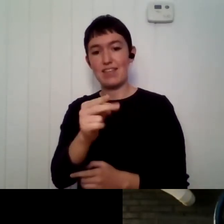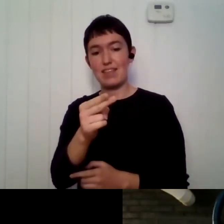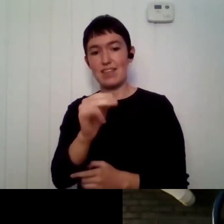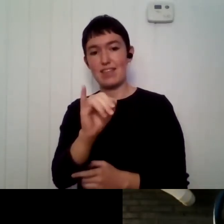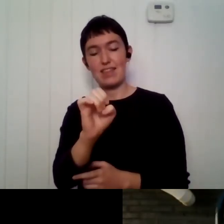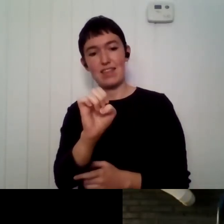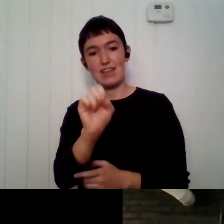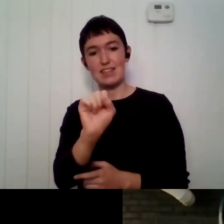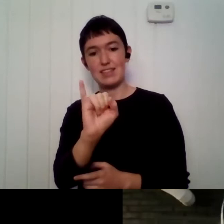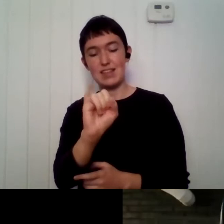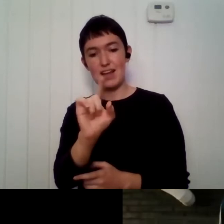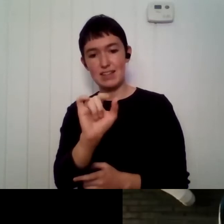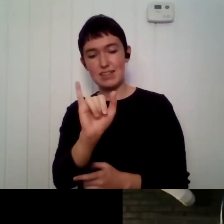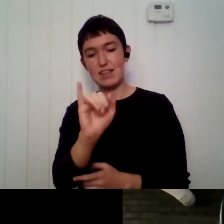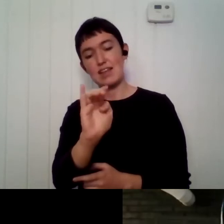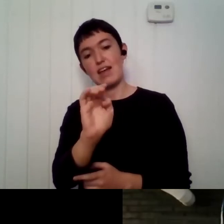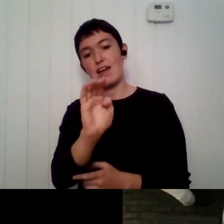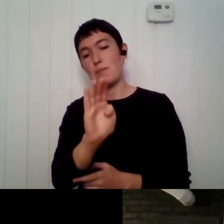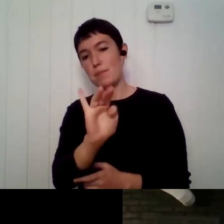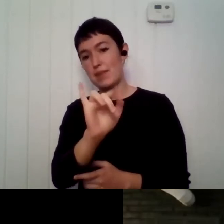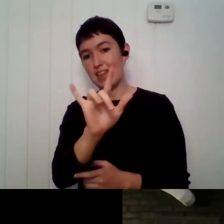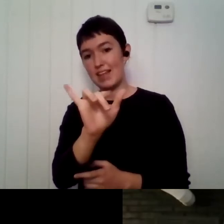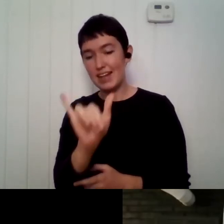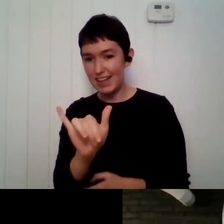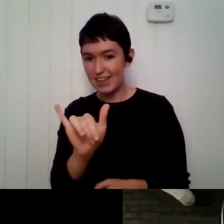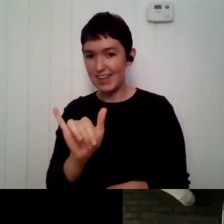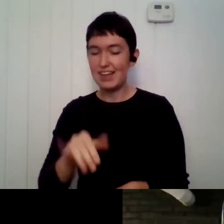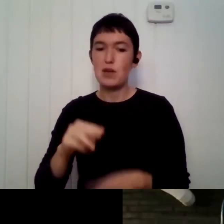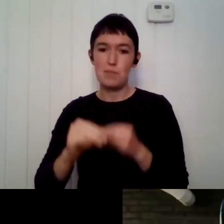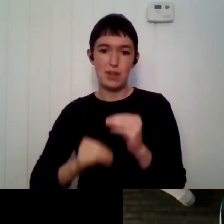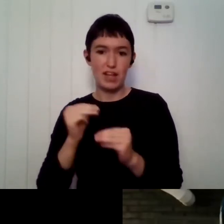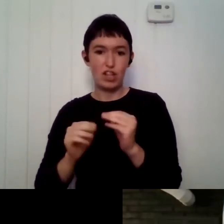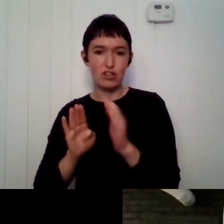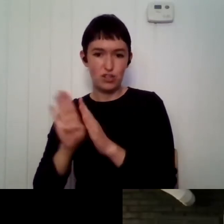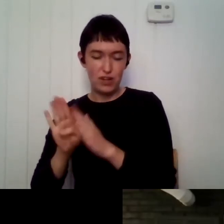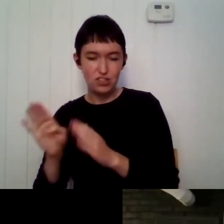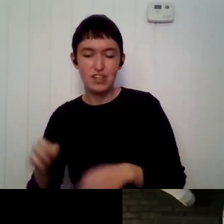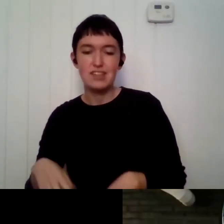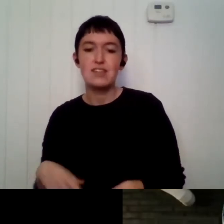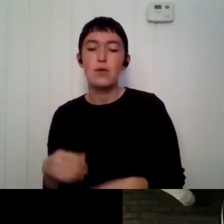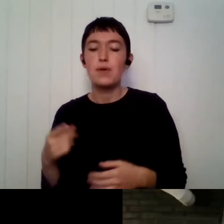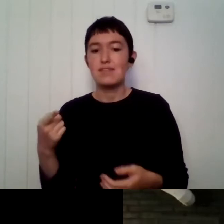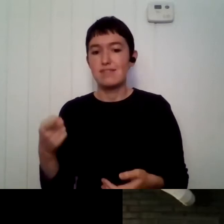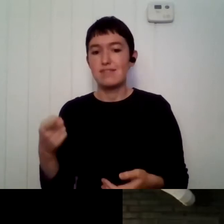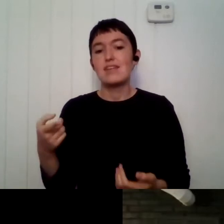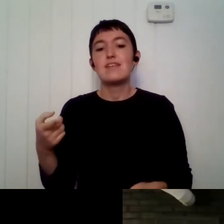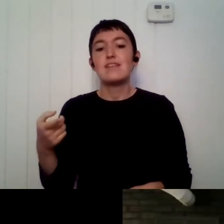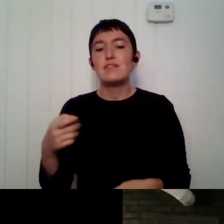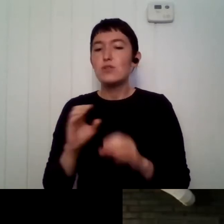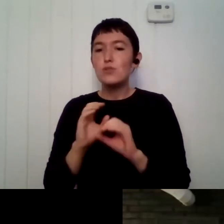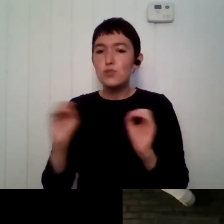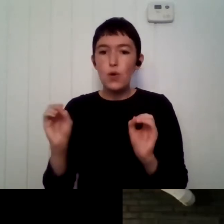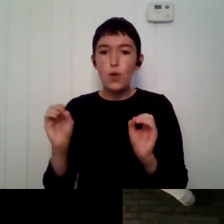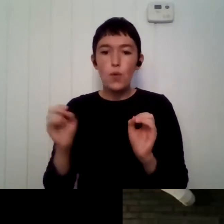the idea here is that we can generate lots and lots of molecules. We can generate billions of molecules on a computer, but there's no requirement that